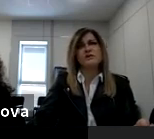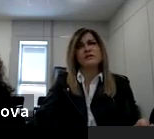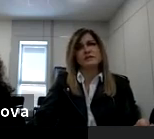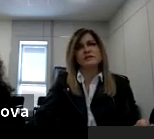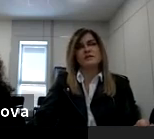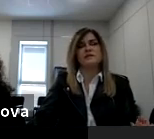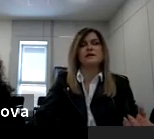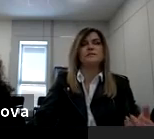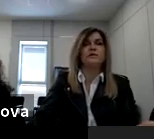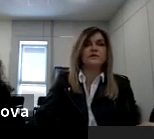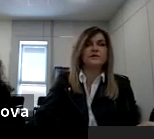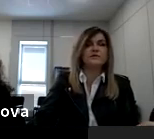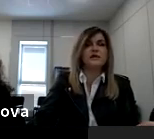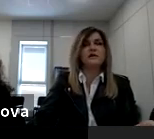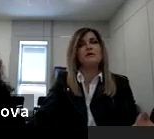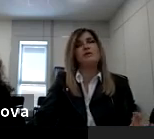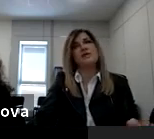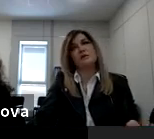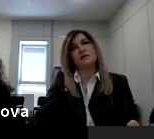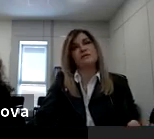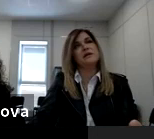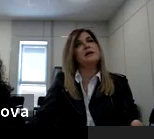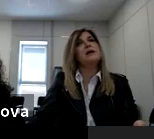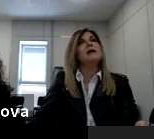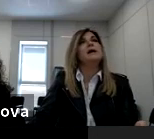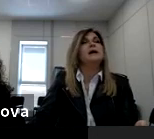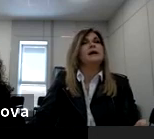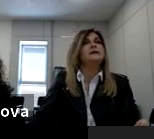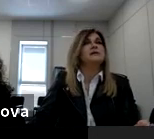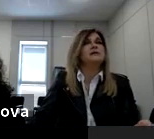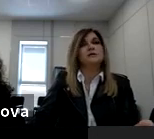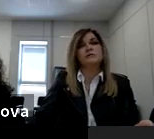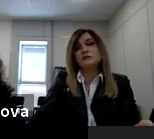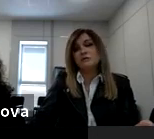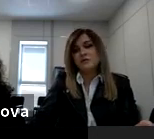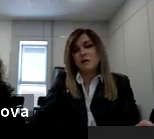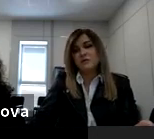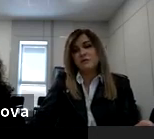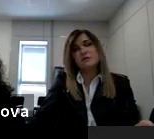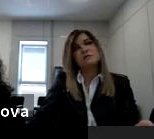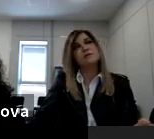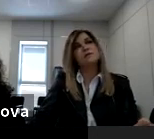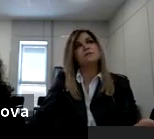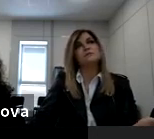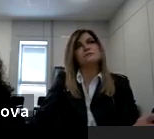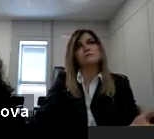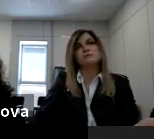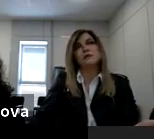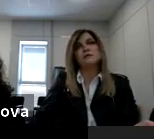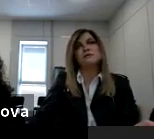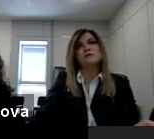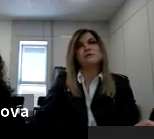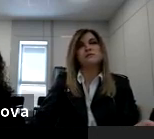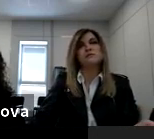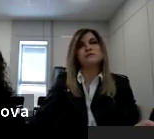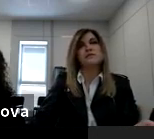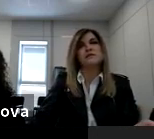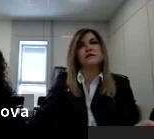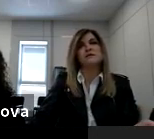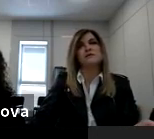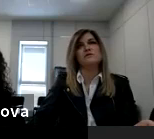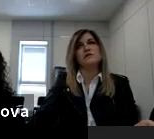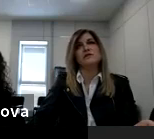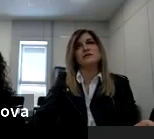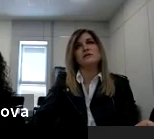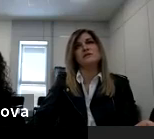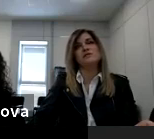And also recessed, it can be on the string or without string. And it can be surface mounted. So it is also